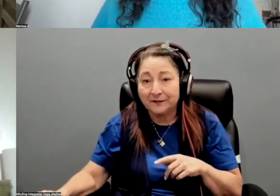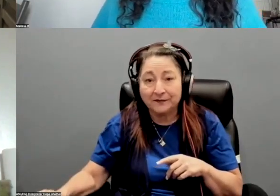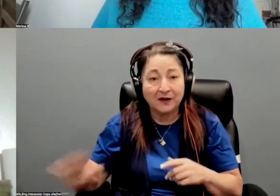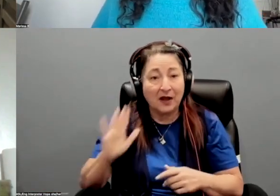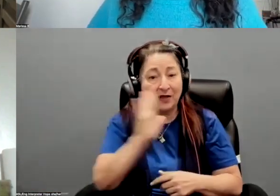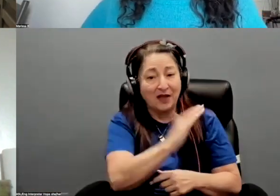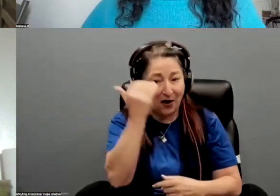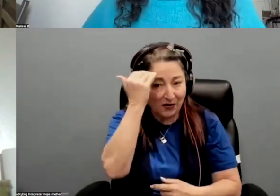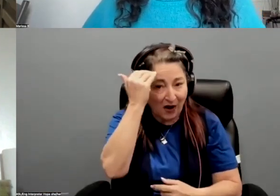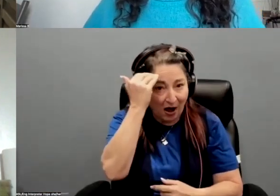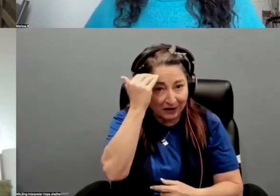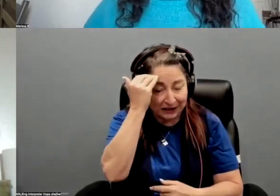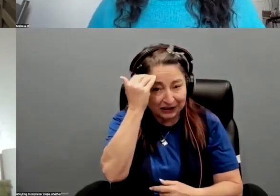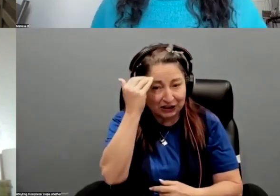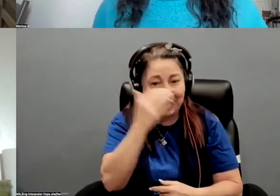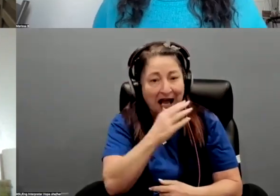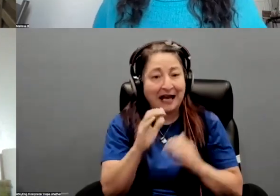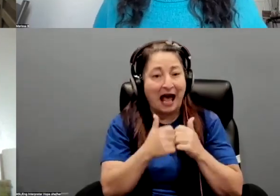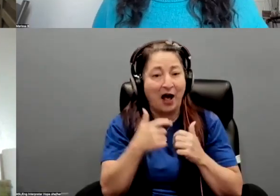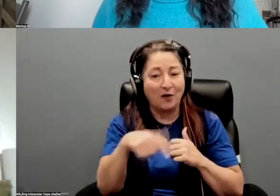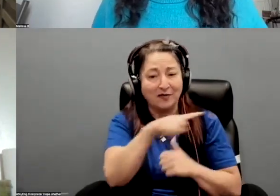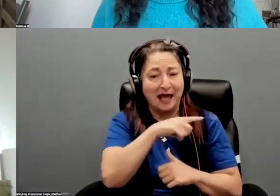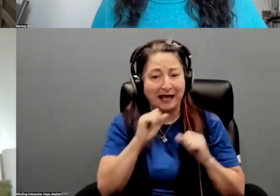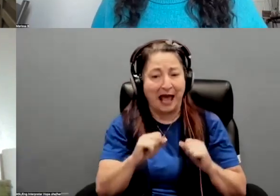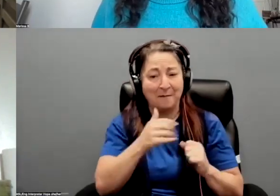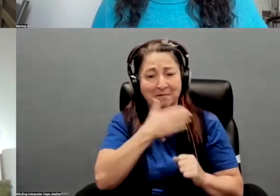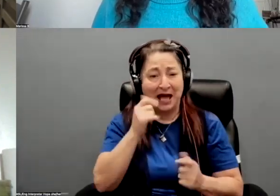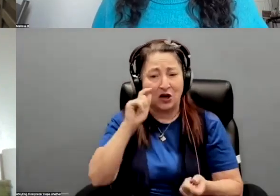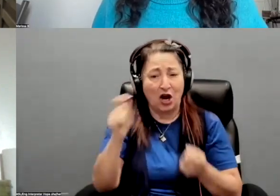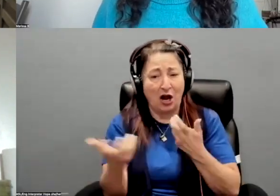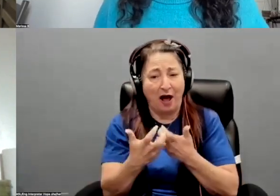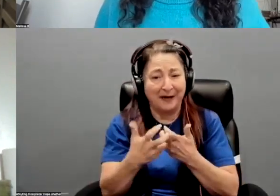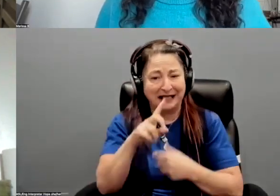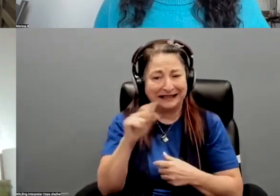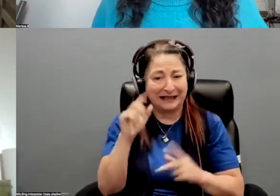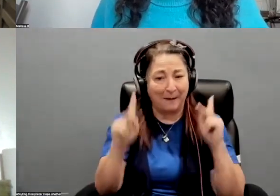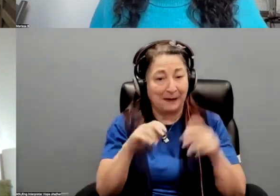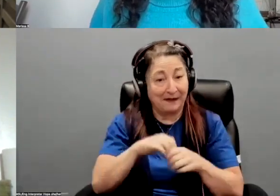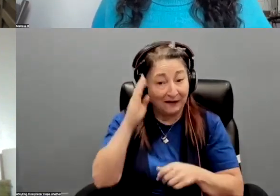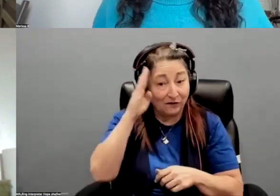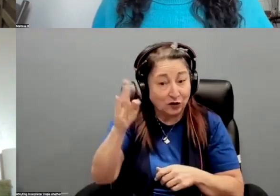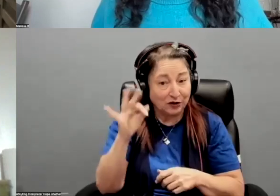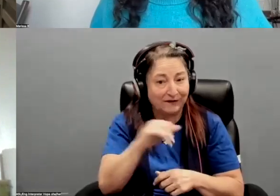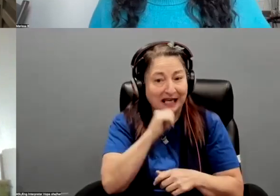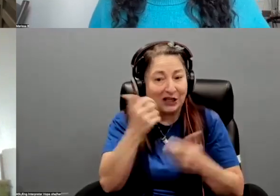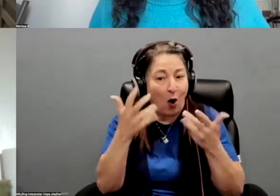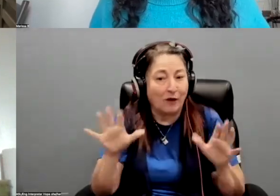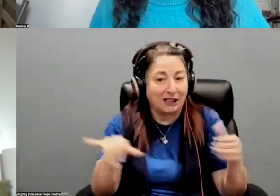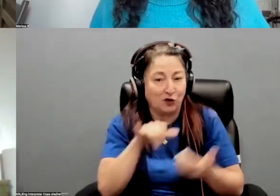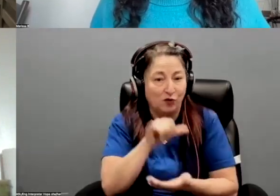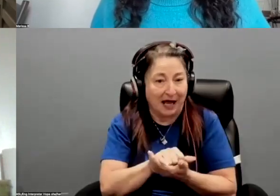how they can better maybe accommodate disabled people in the future if they haven't already. Hmm.